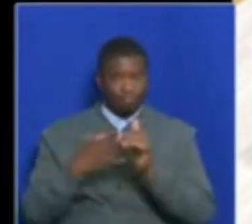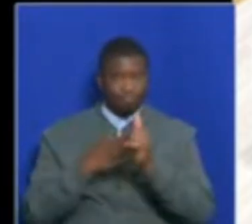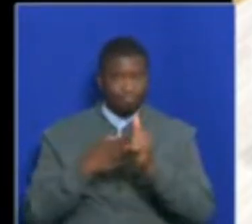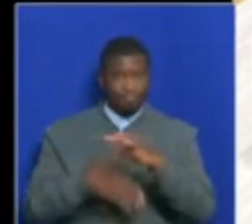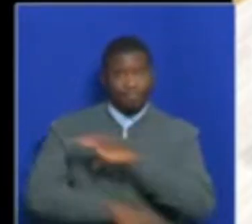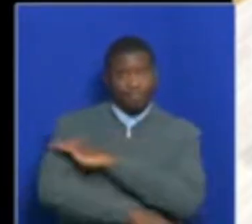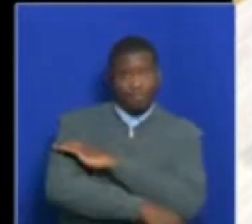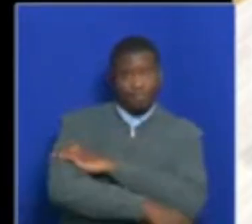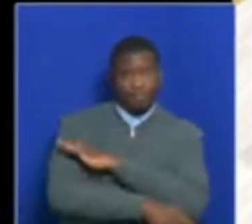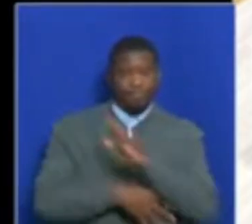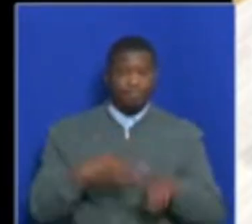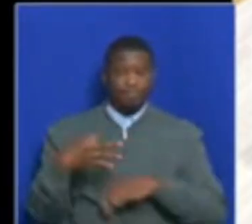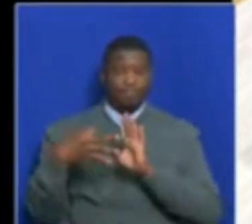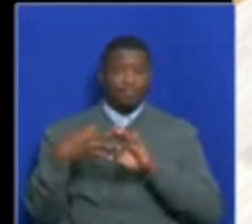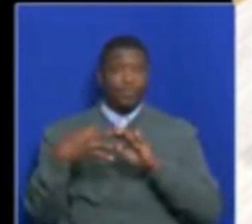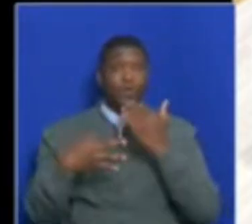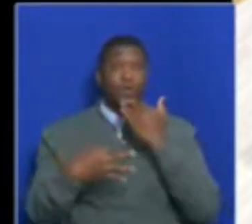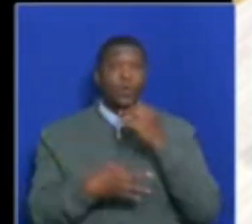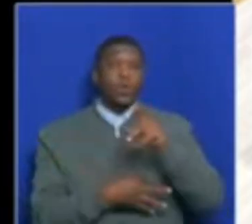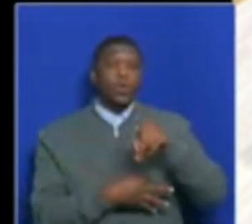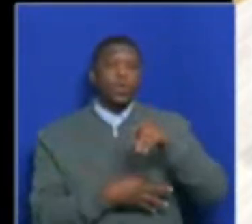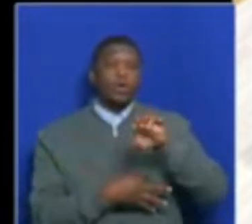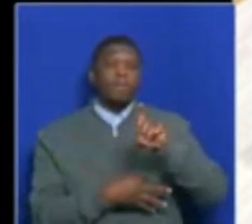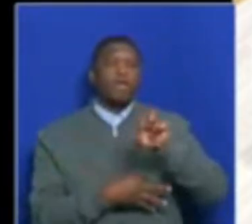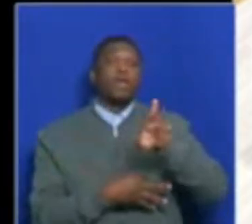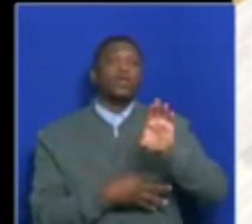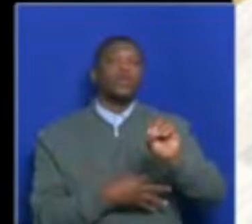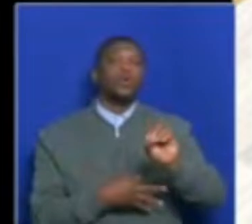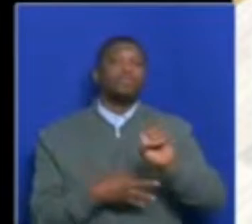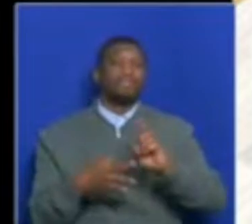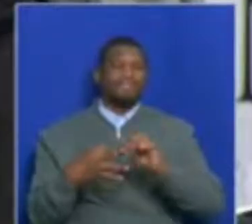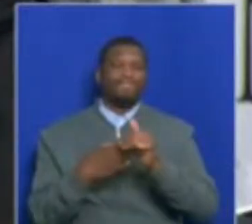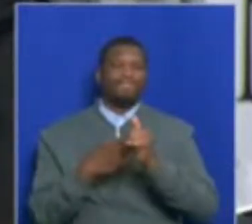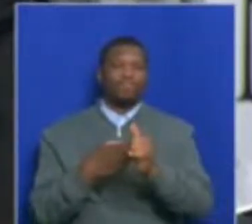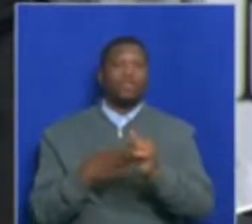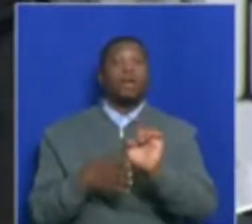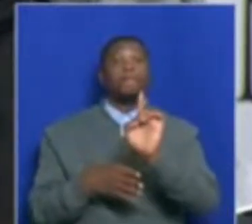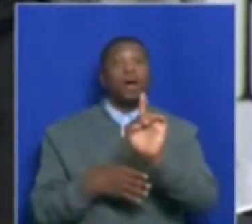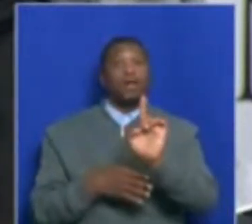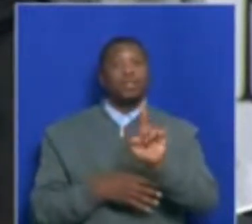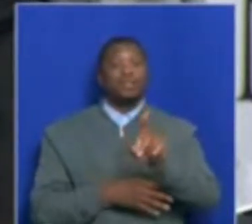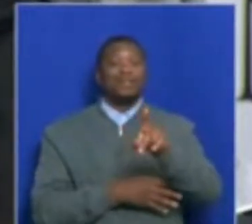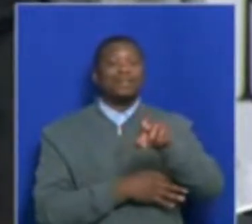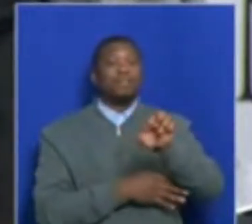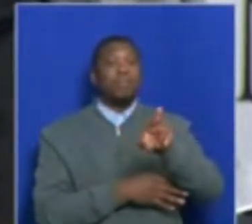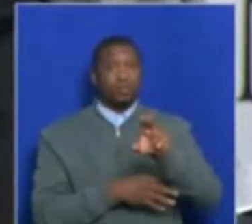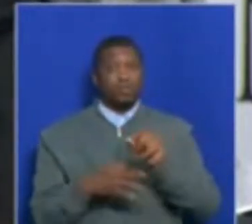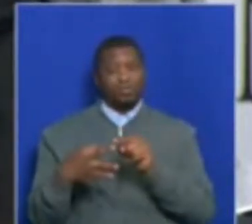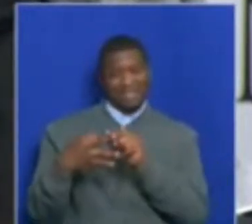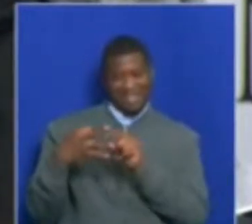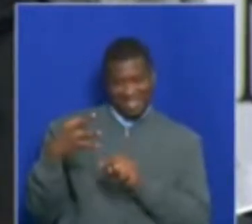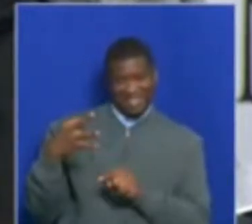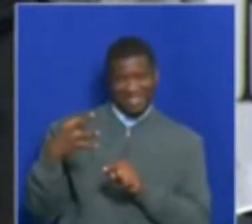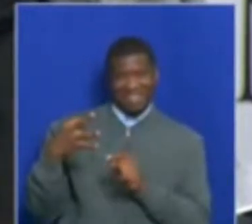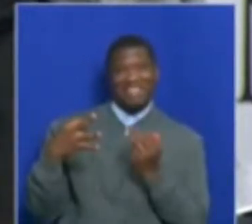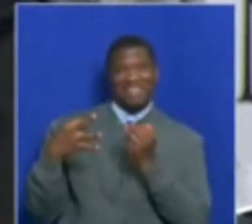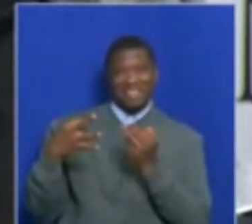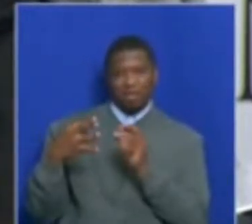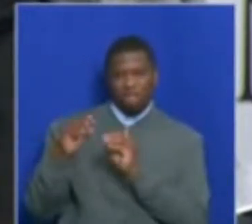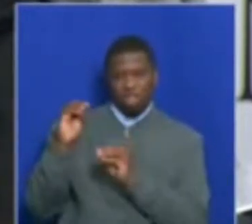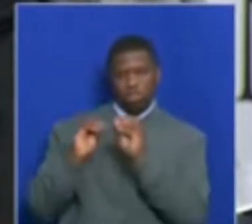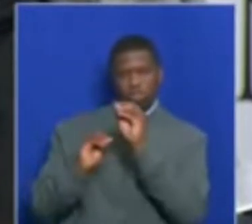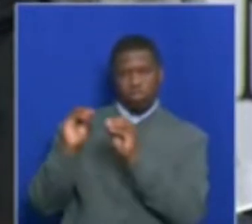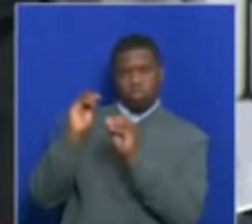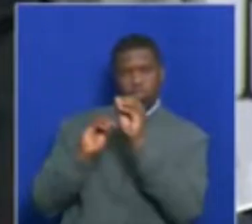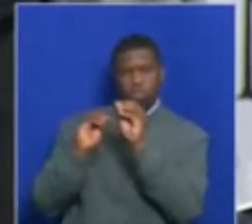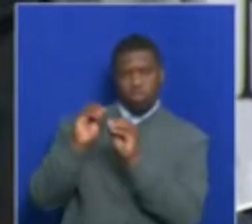Rodriguez. But Pedro Rodriguez worked interchangeable with the three task teams. These task teams came under